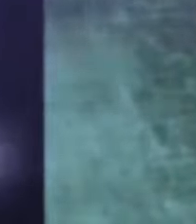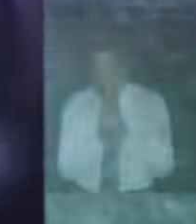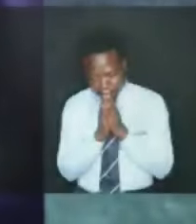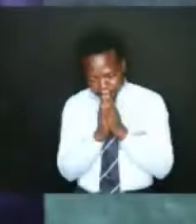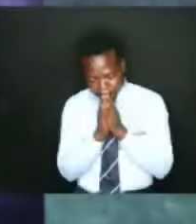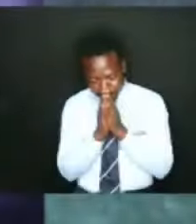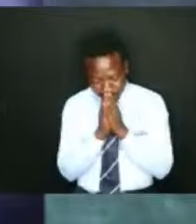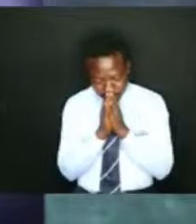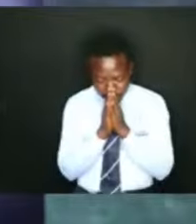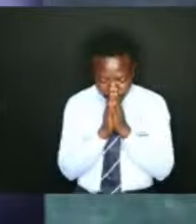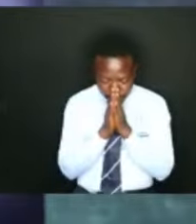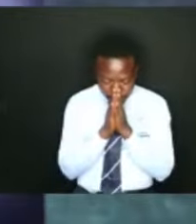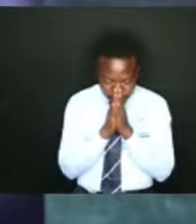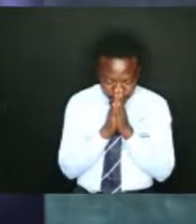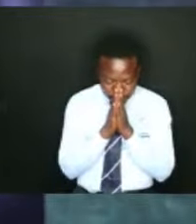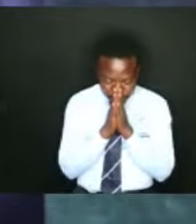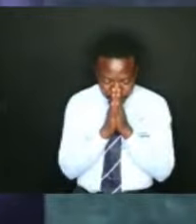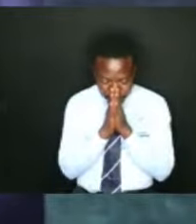Spirit.